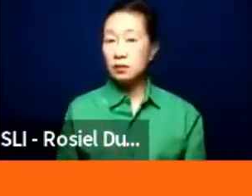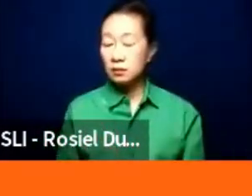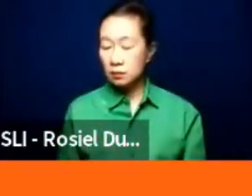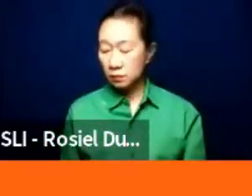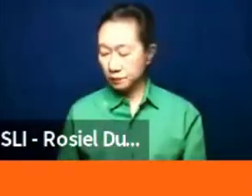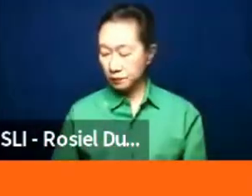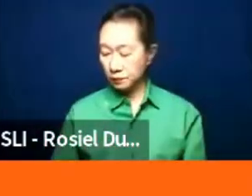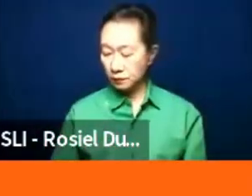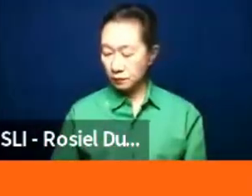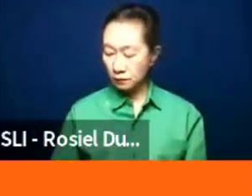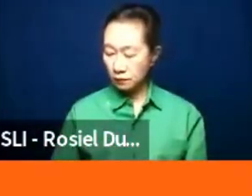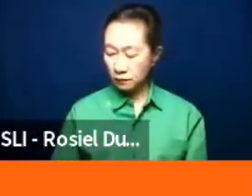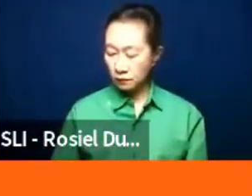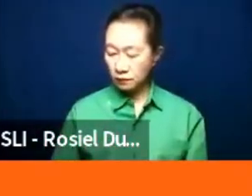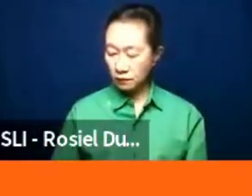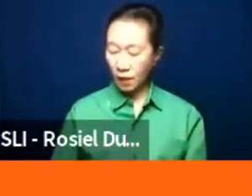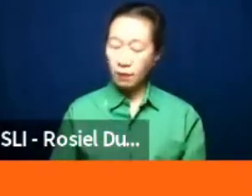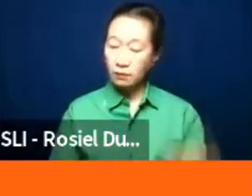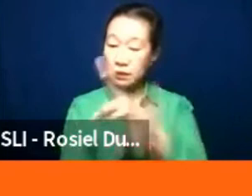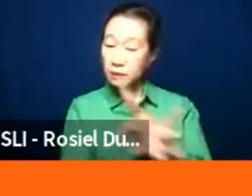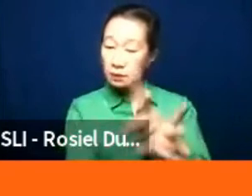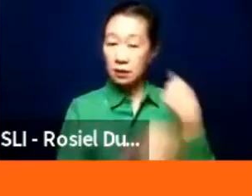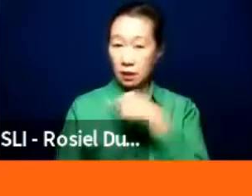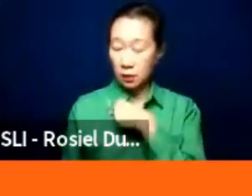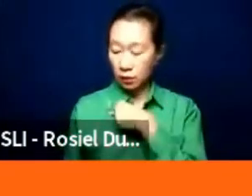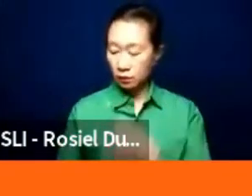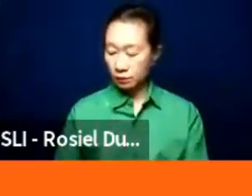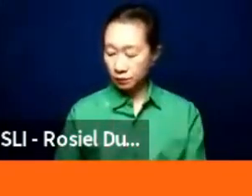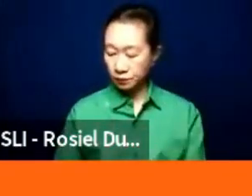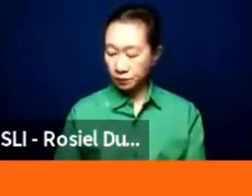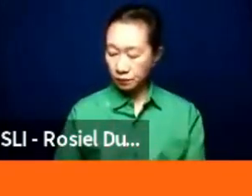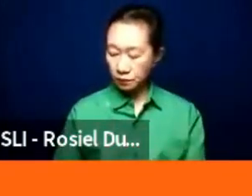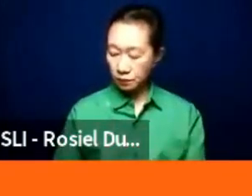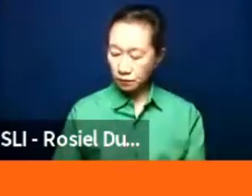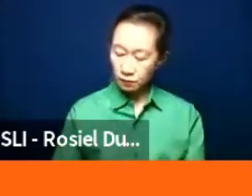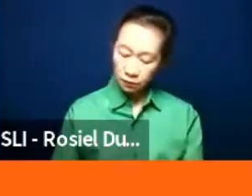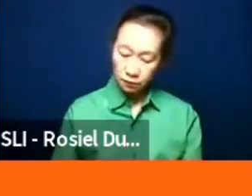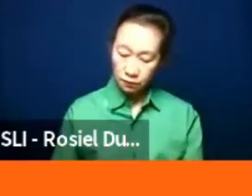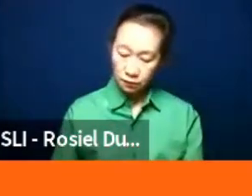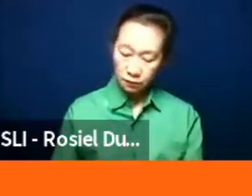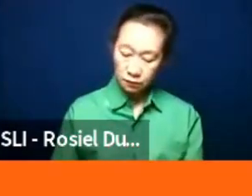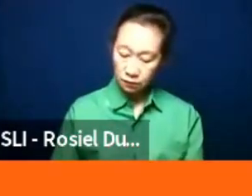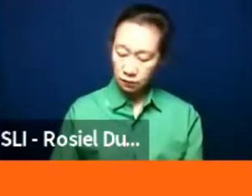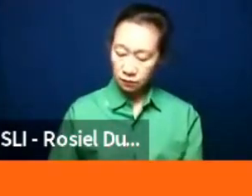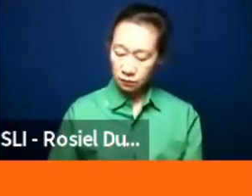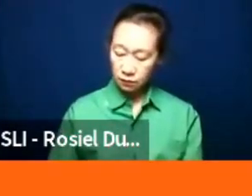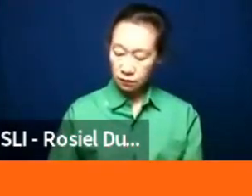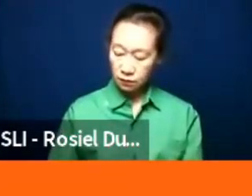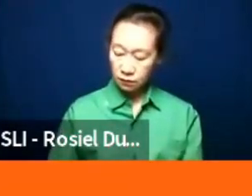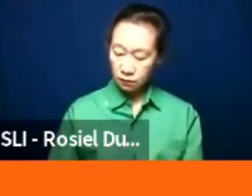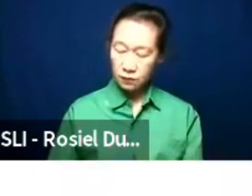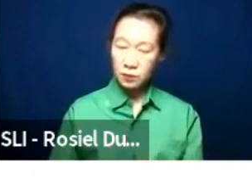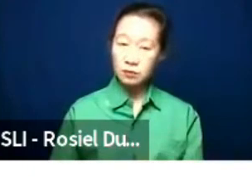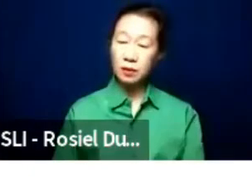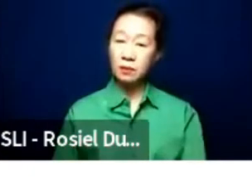We're very cautious, no, um, about doing this, no. So um, there are things